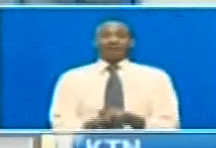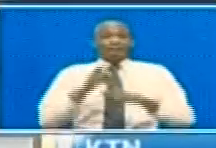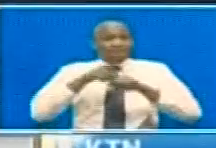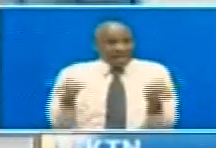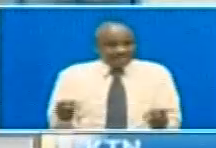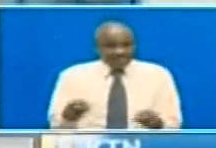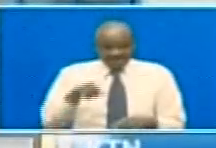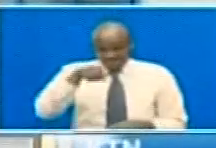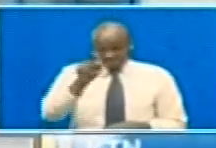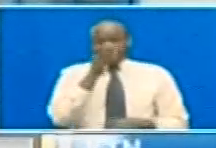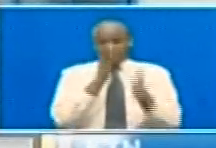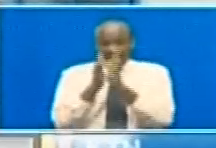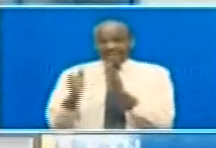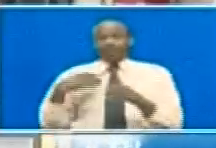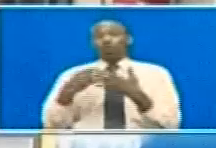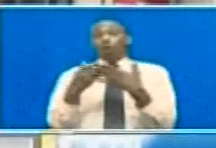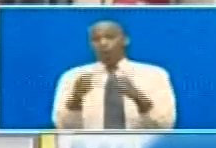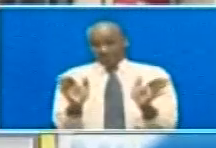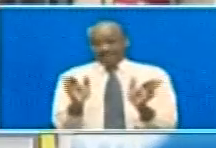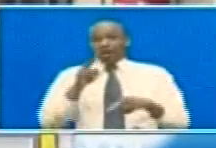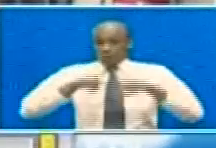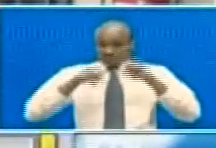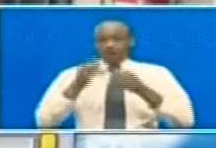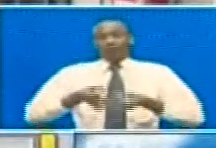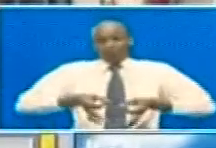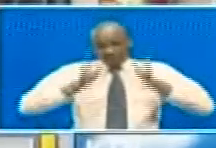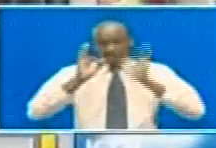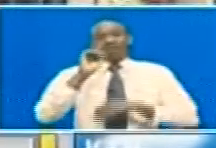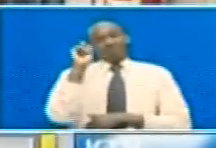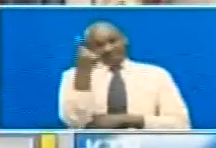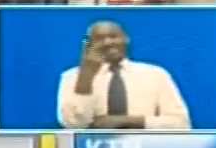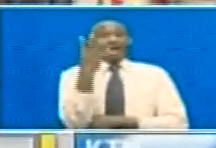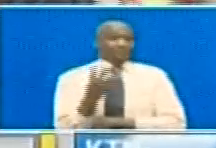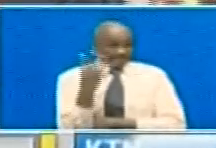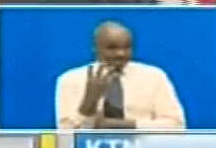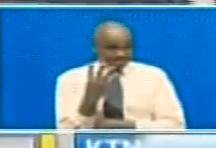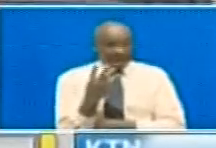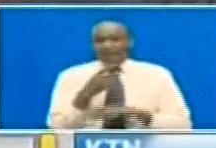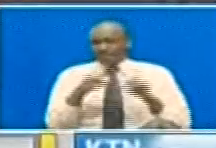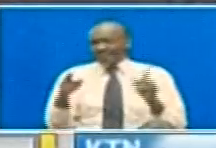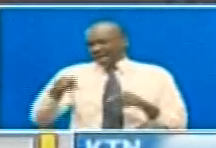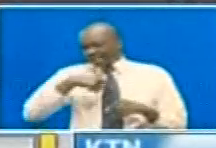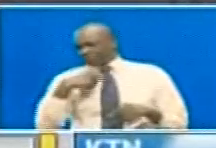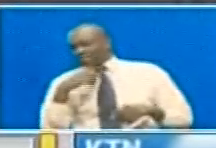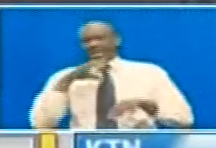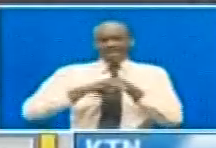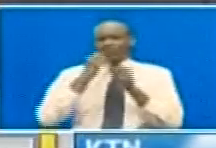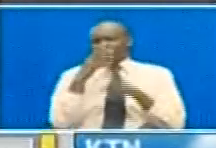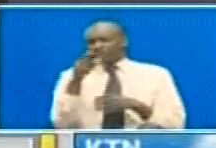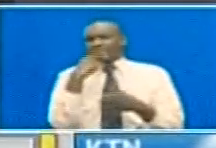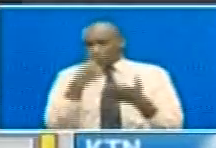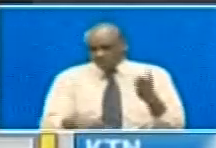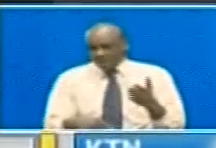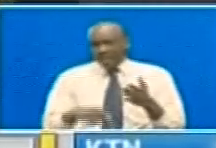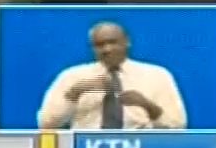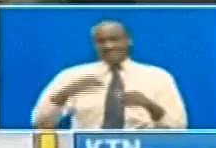but they are planning to open the restaurant officially on the 1st of April. But then what we were able to also find out is that guests